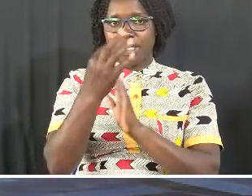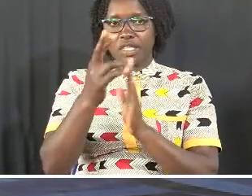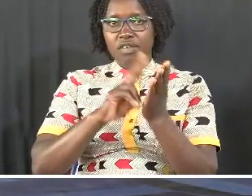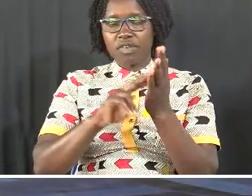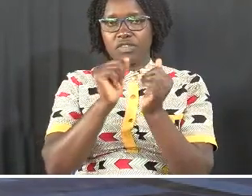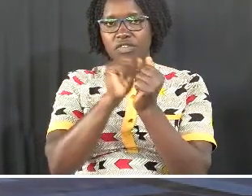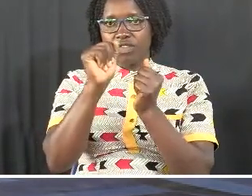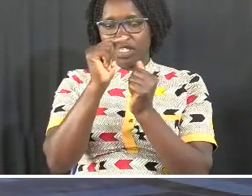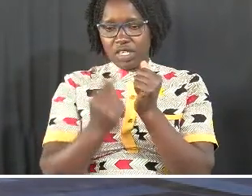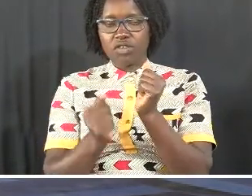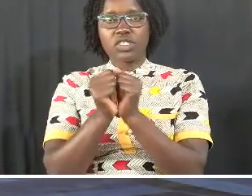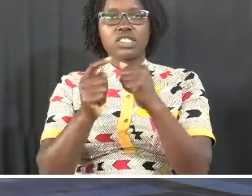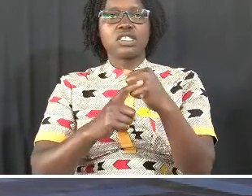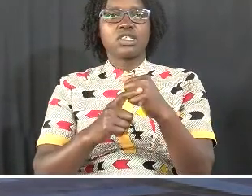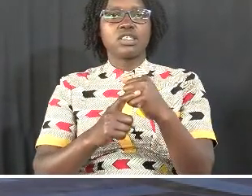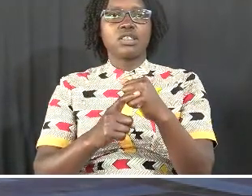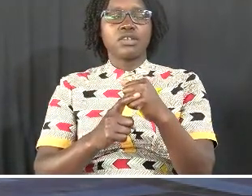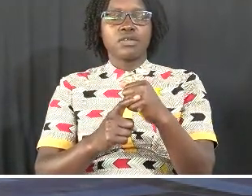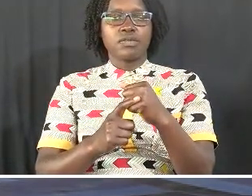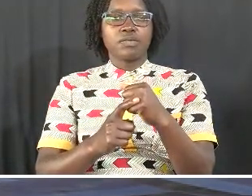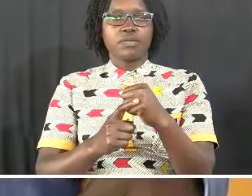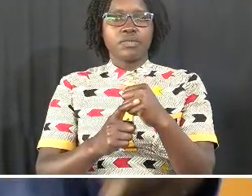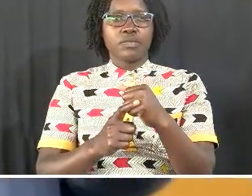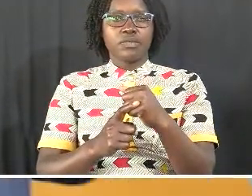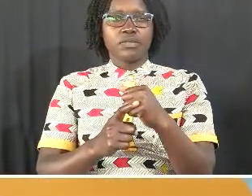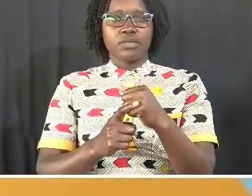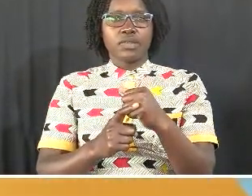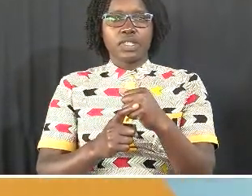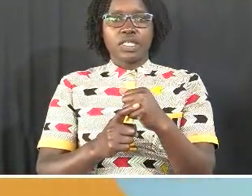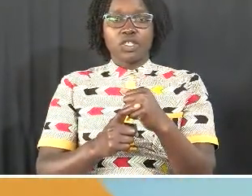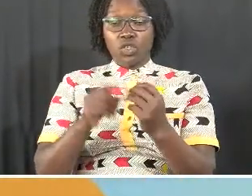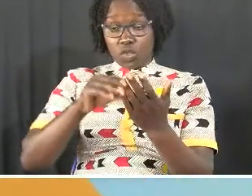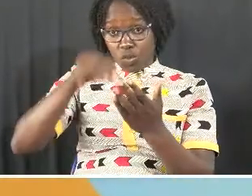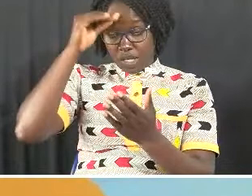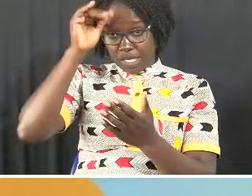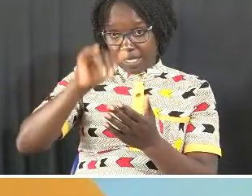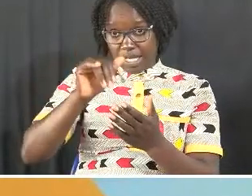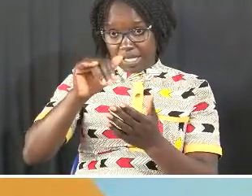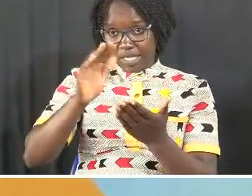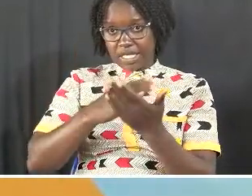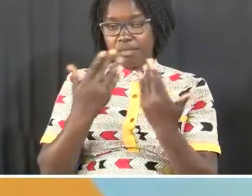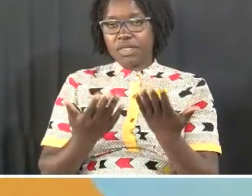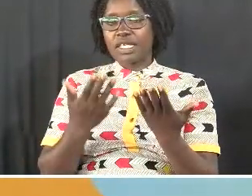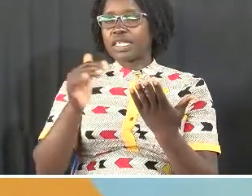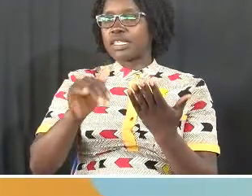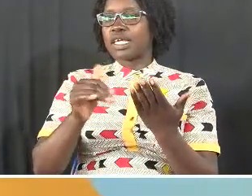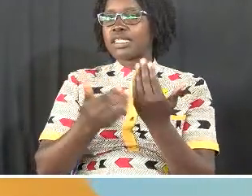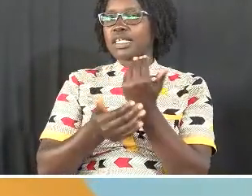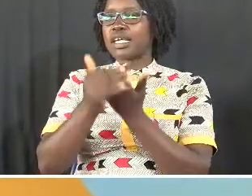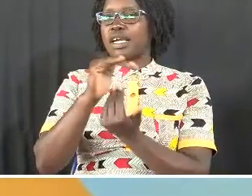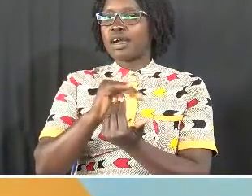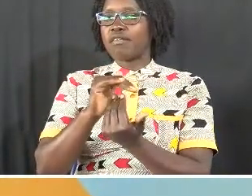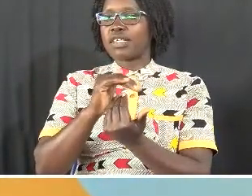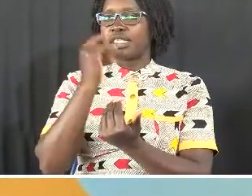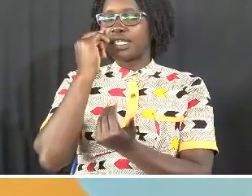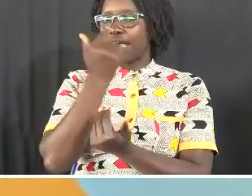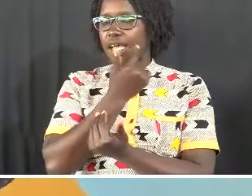and 16, which I'm not reading now, you'll discover there is something that covers the